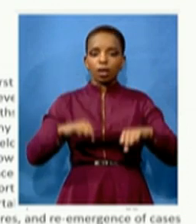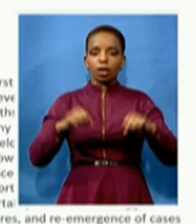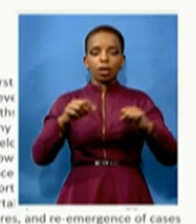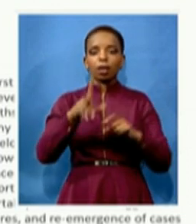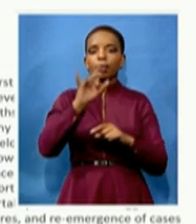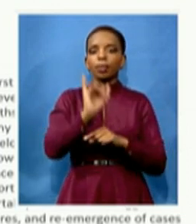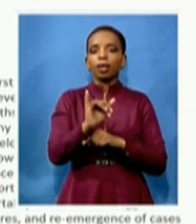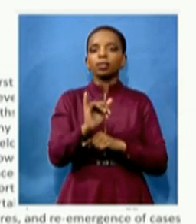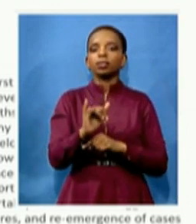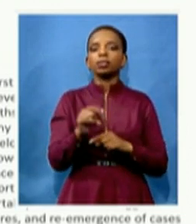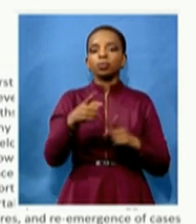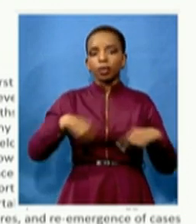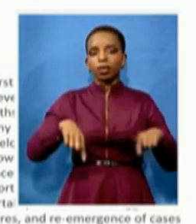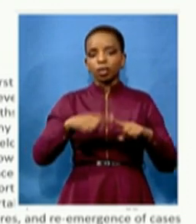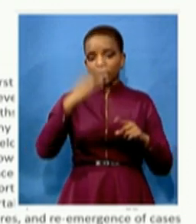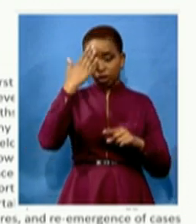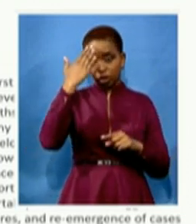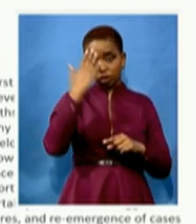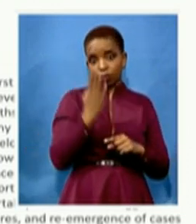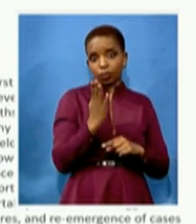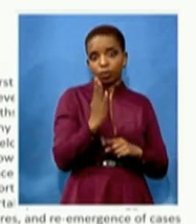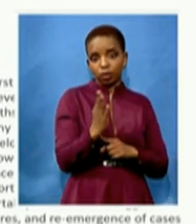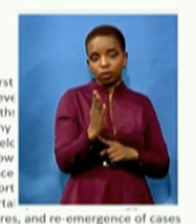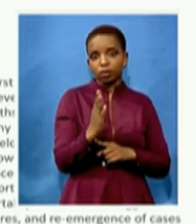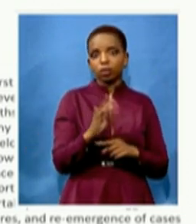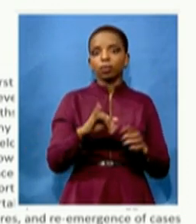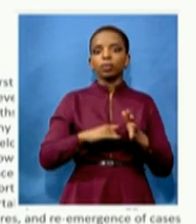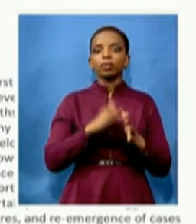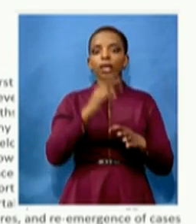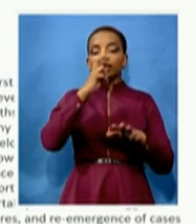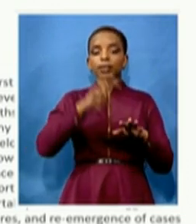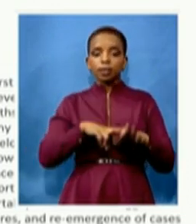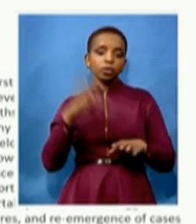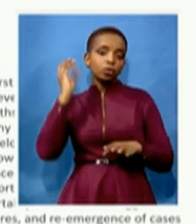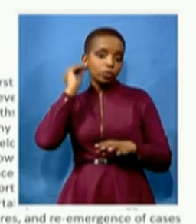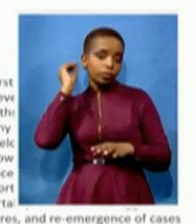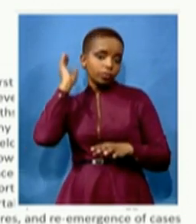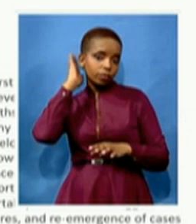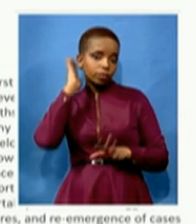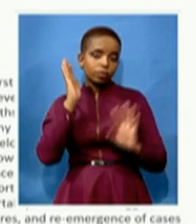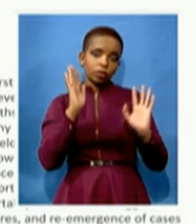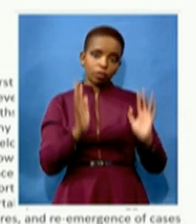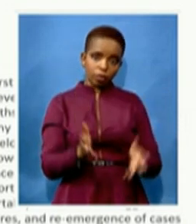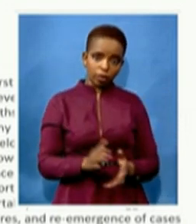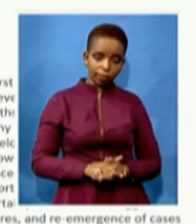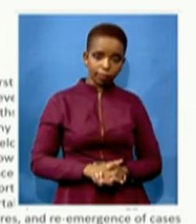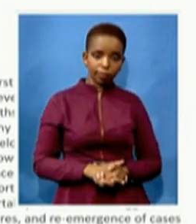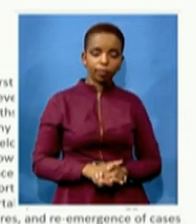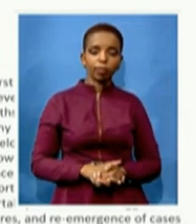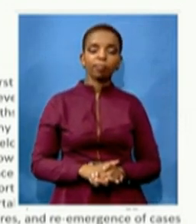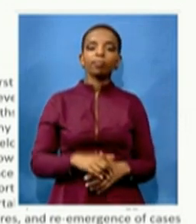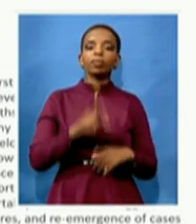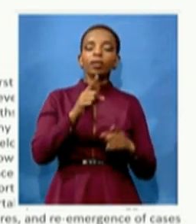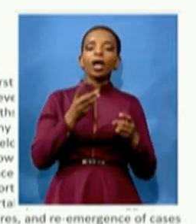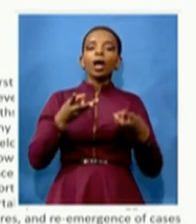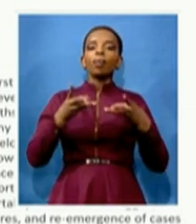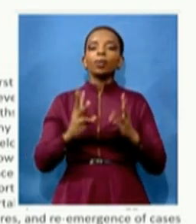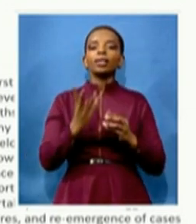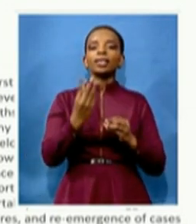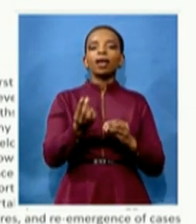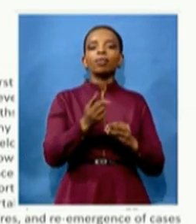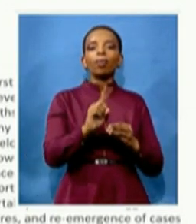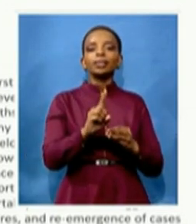to take this into account in further refinements. But the models are driven by parameters. Some of the critique is about the parameters,